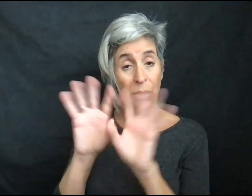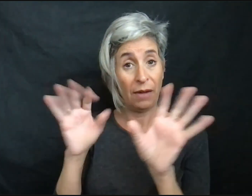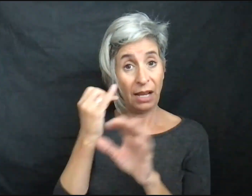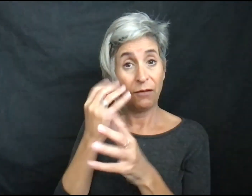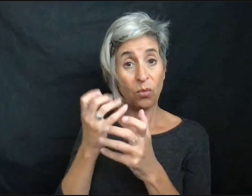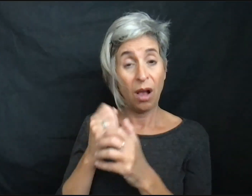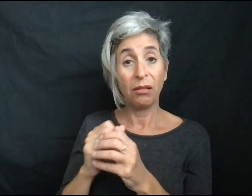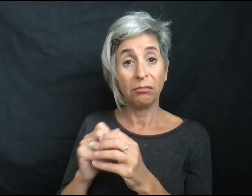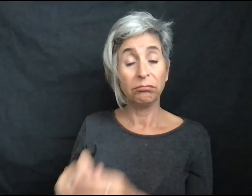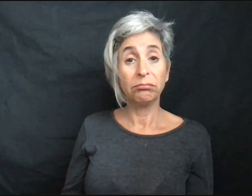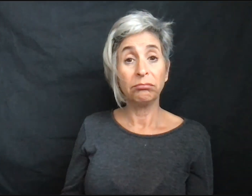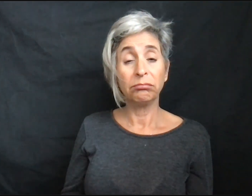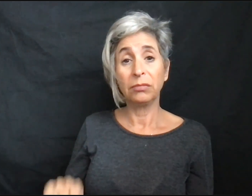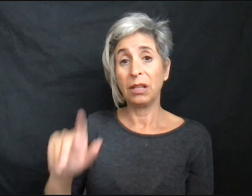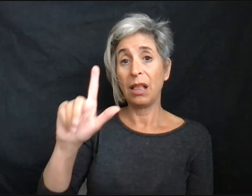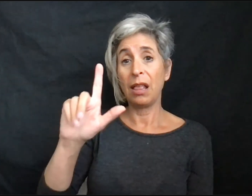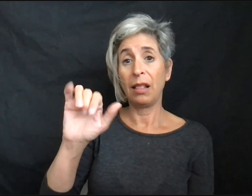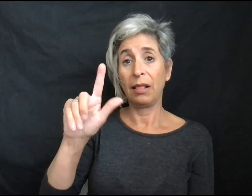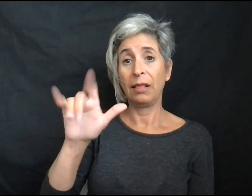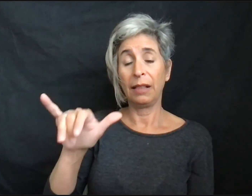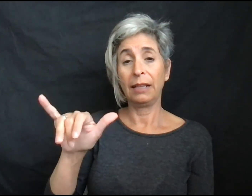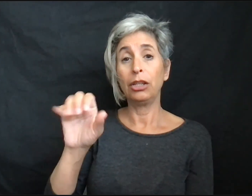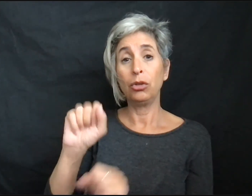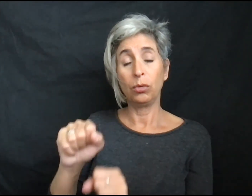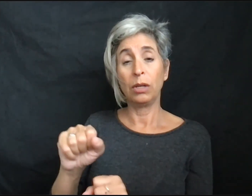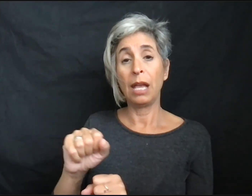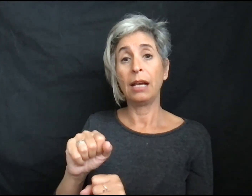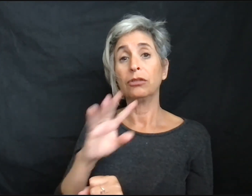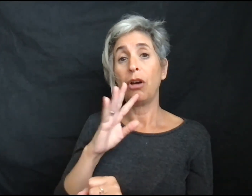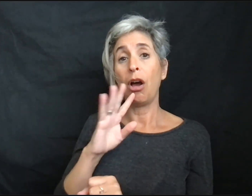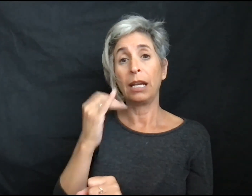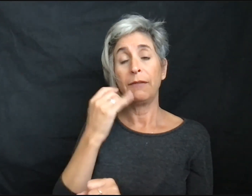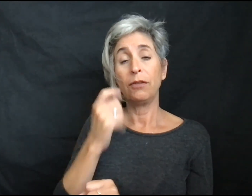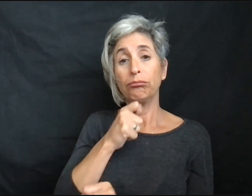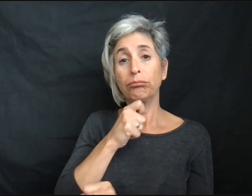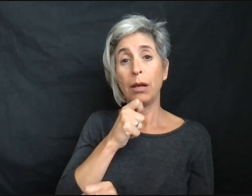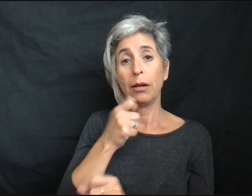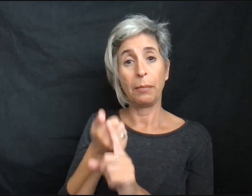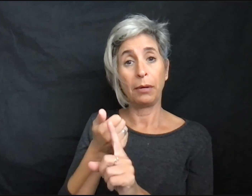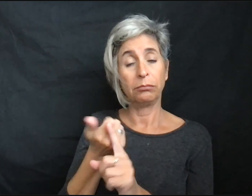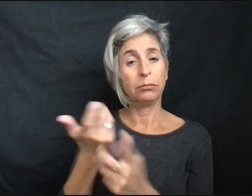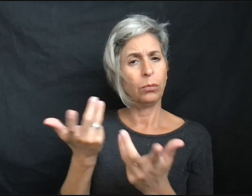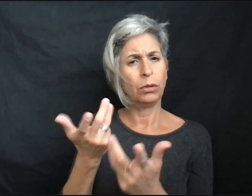Okay. Lily, you are now self-muted. If you'd go ahead and unmute your mic.